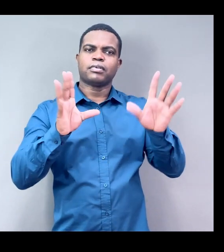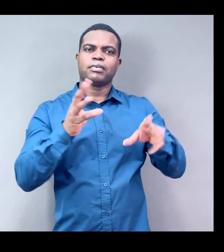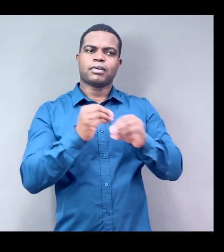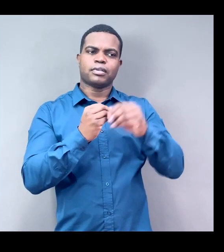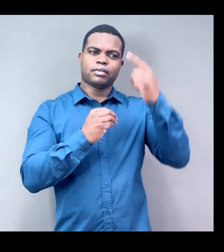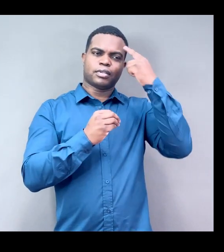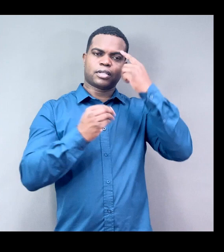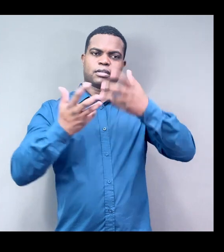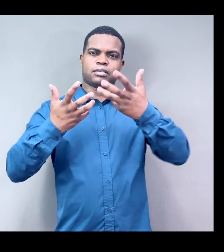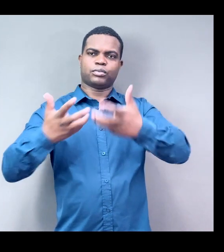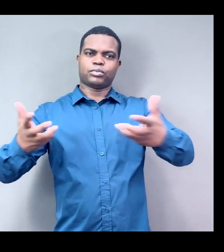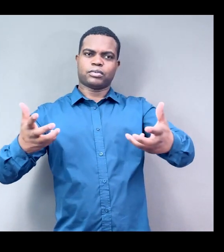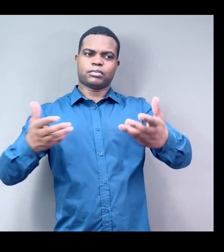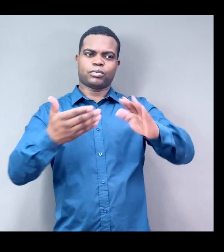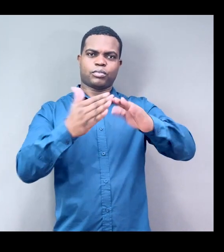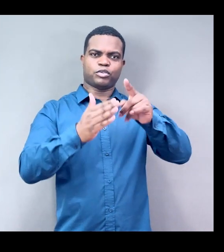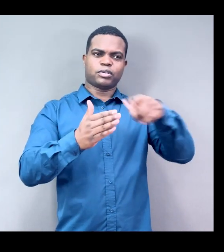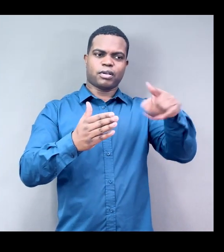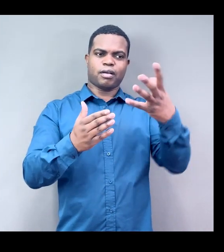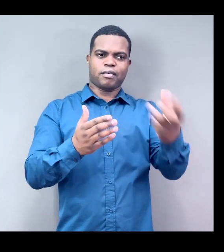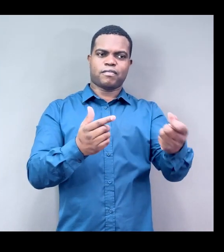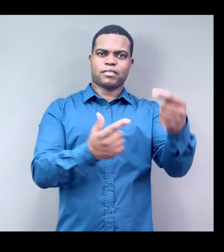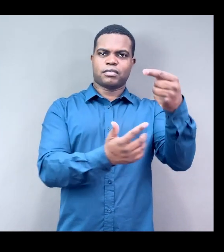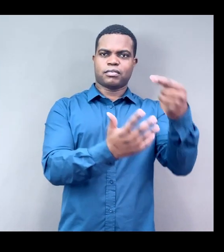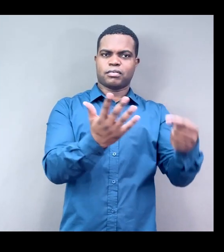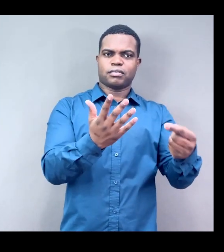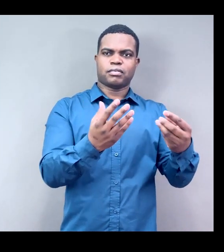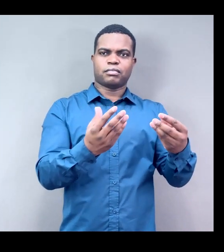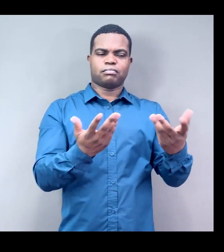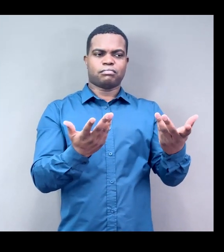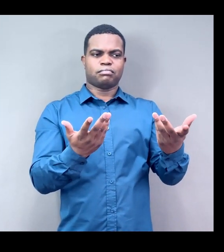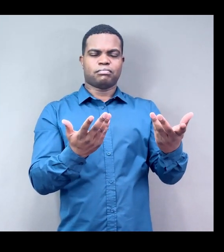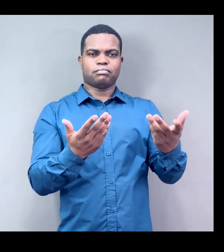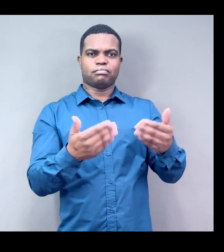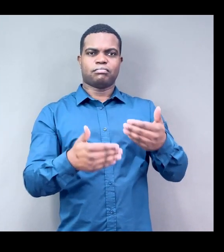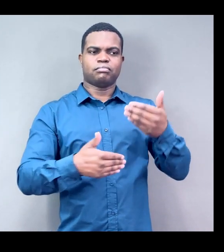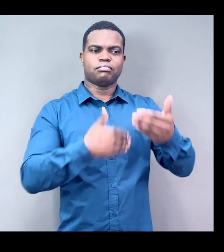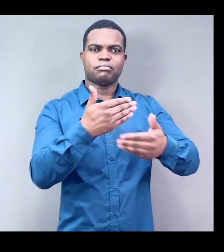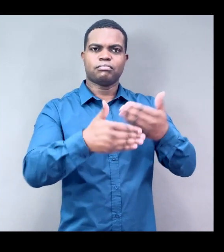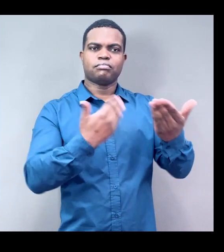account of assets within the community,